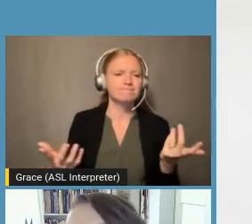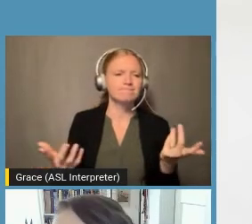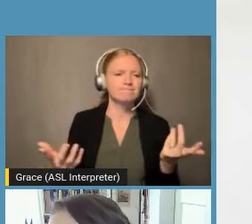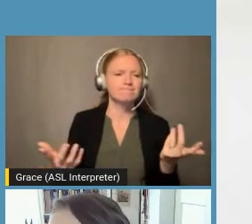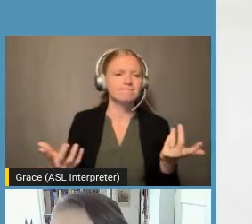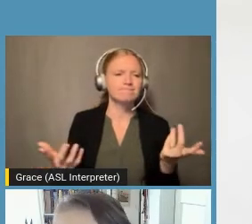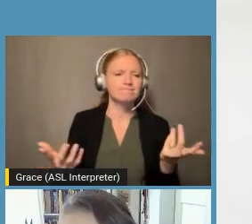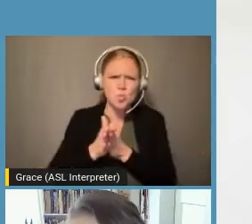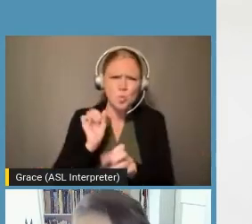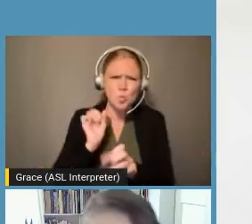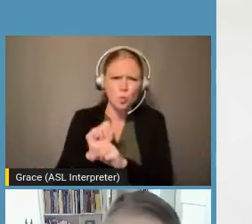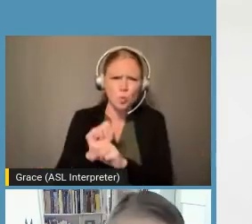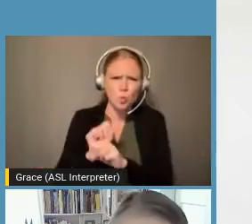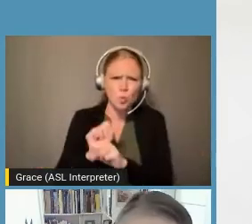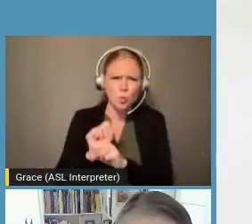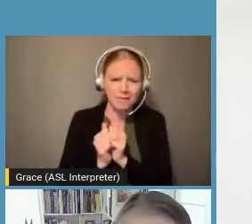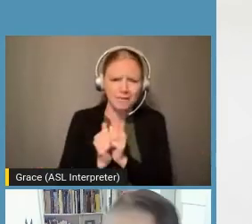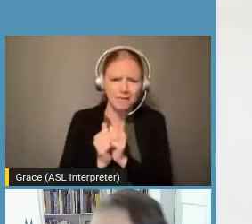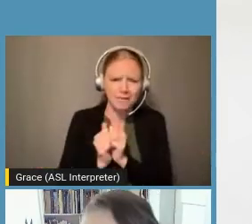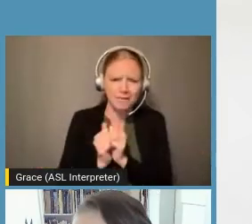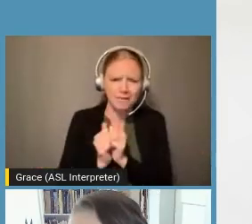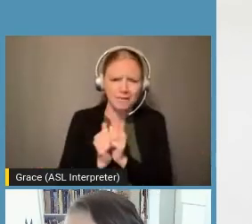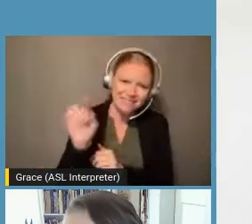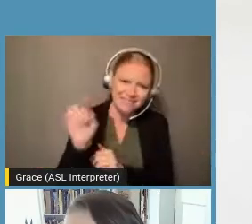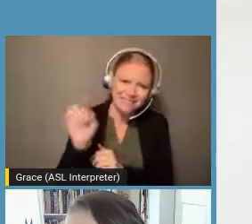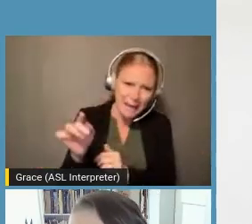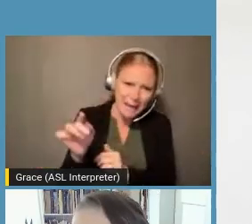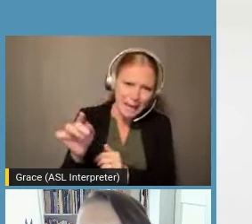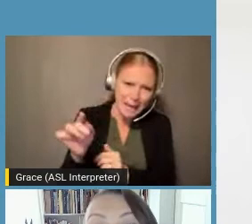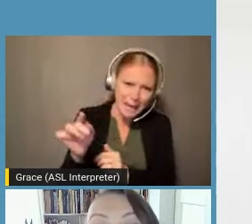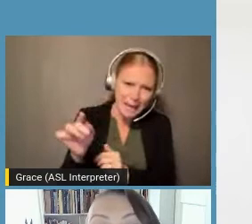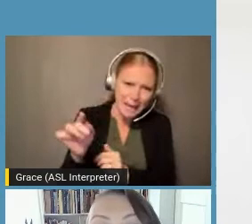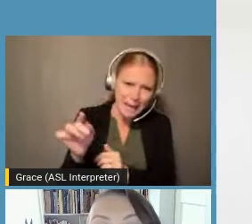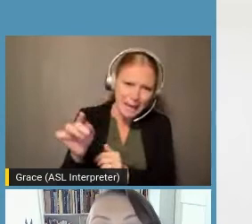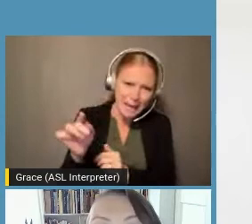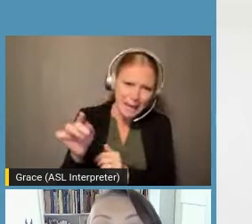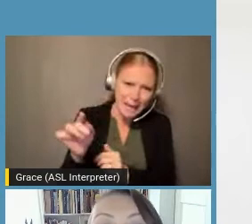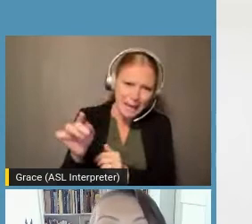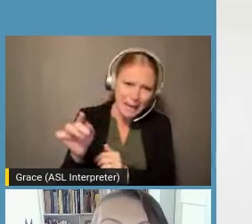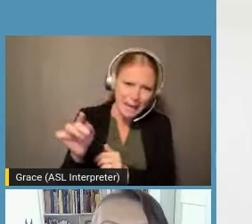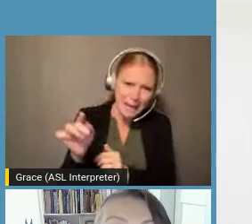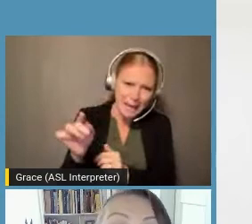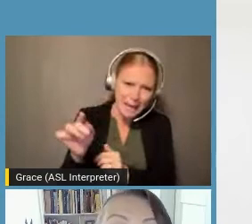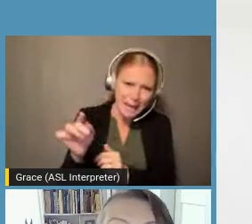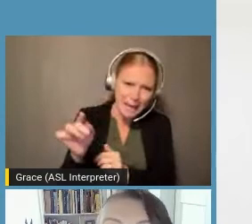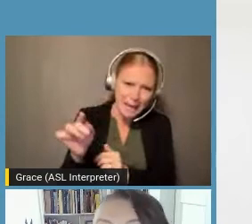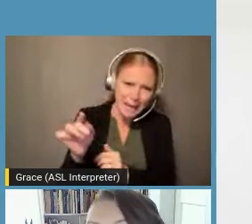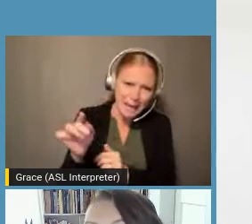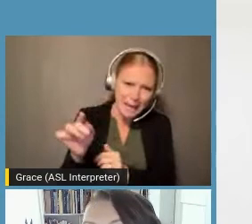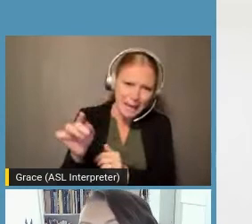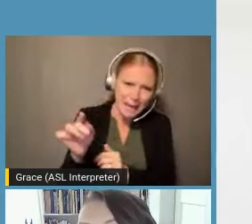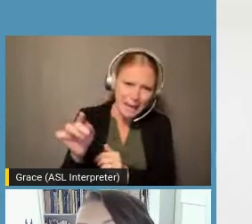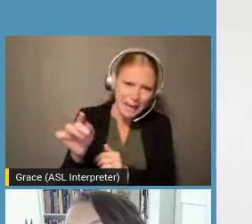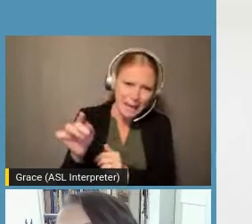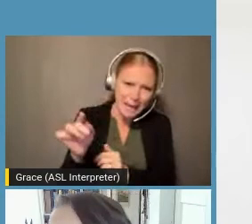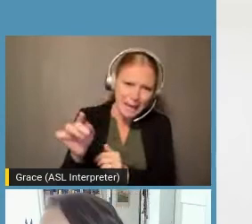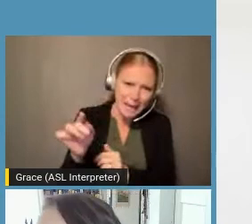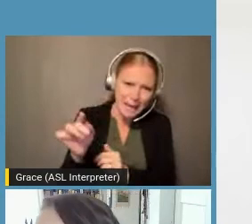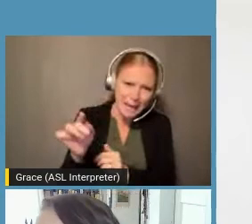because, and I know this isn't always possible, that there might be regulatory reasons or